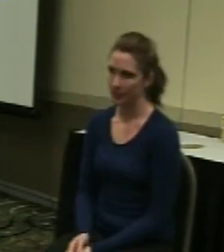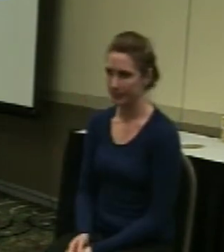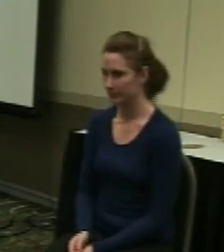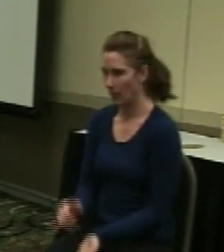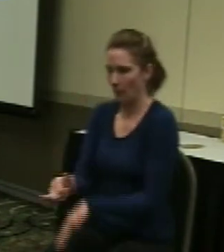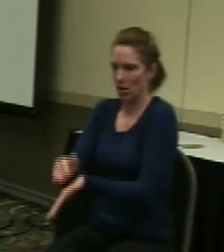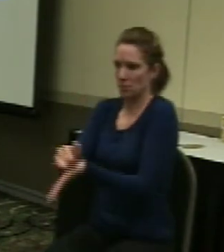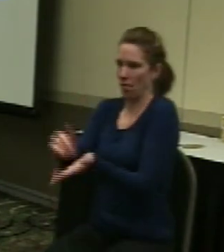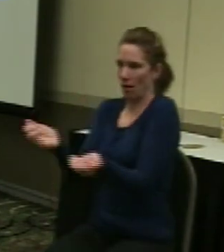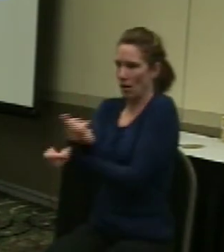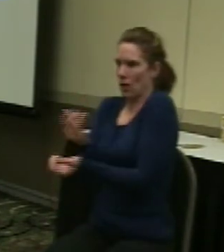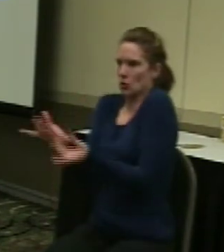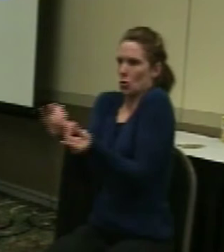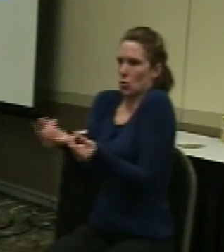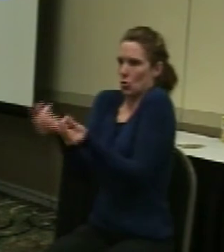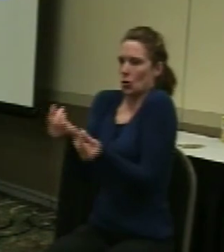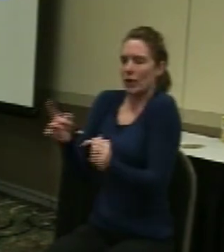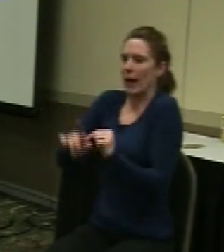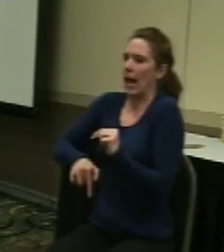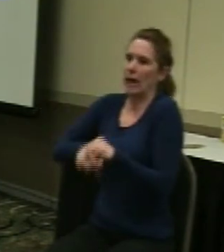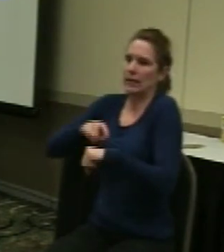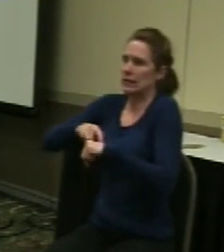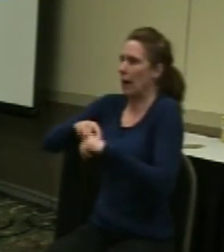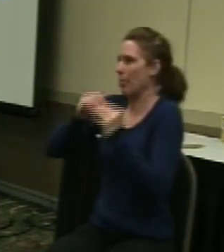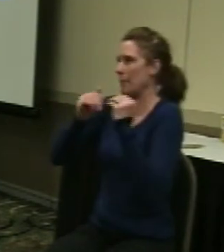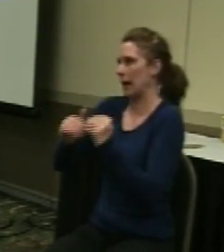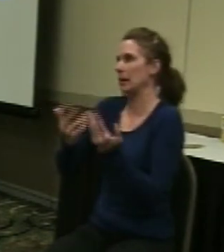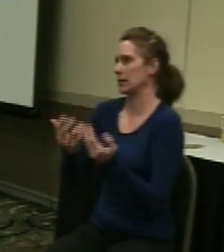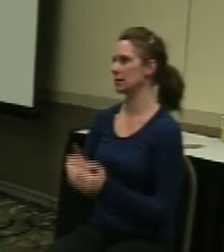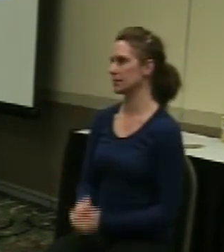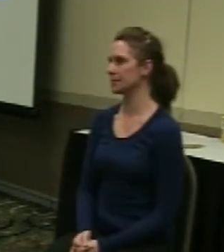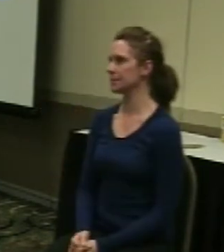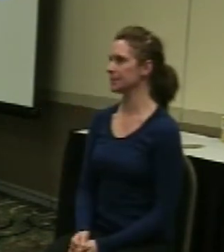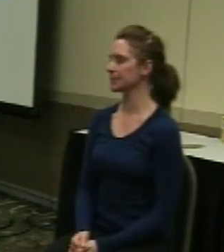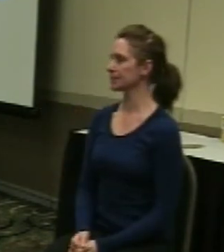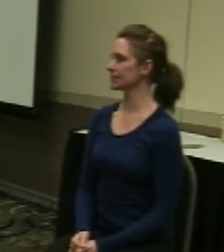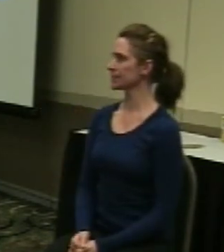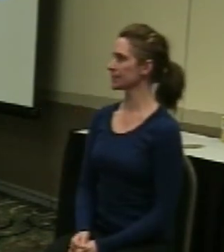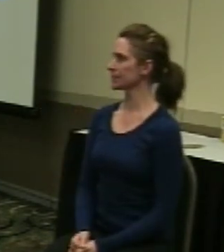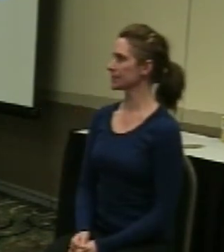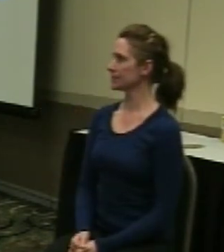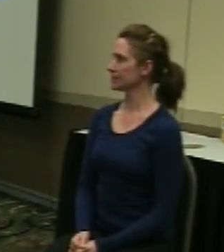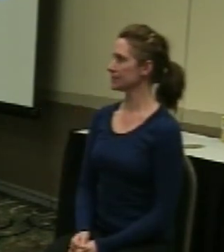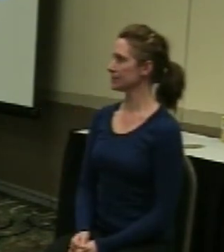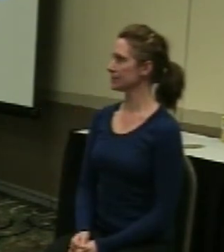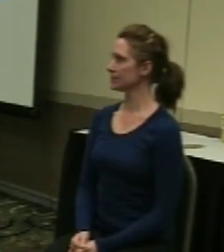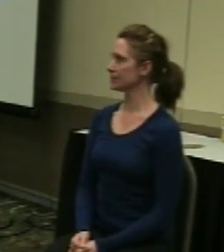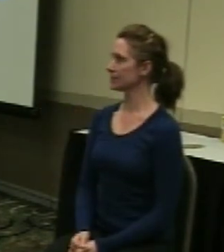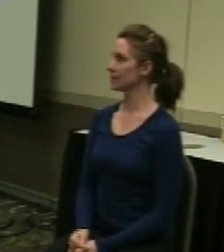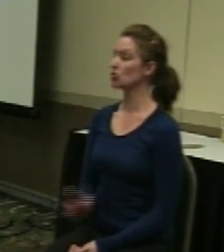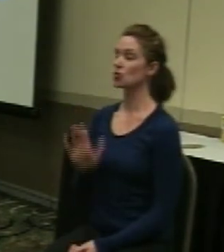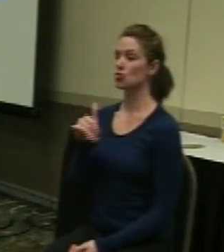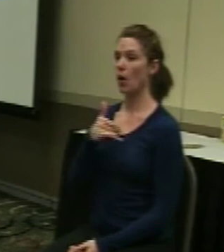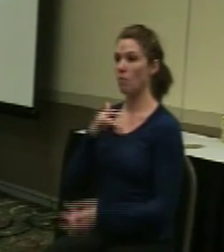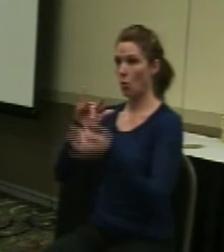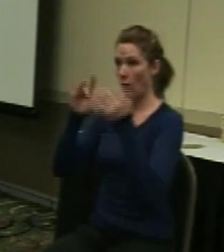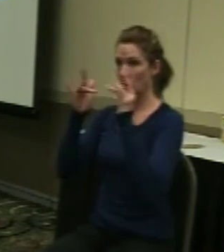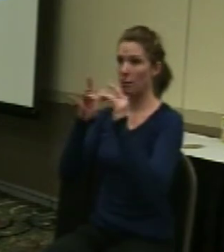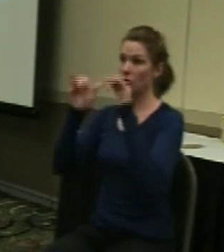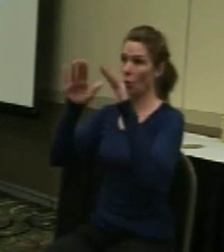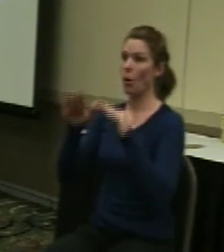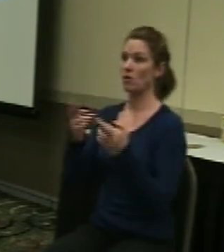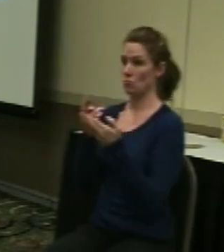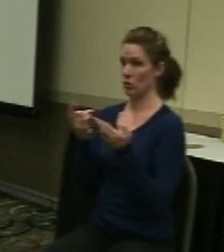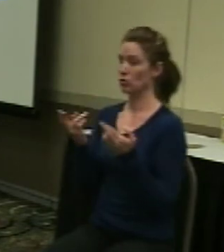Is it, there's everything, it's also complicated. Okay, now, so, and your website is a great